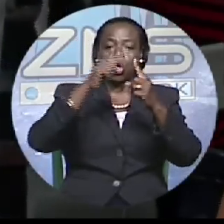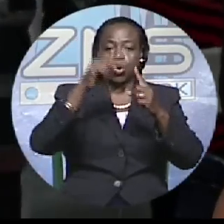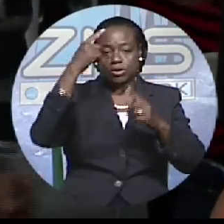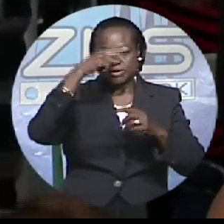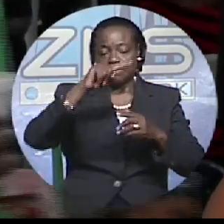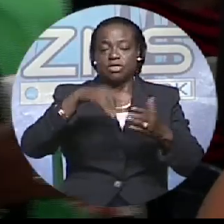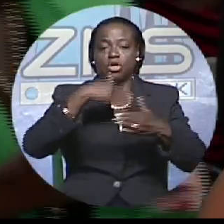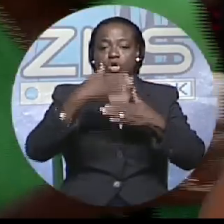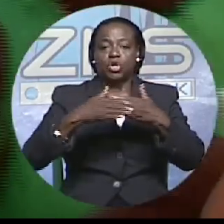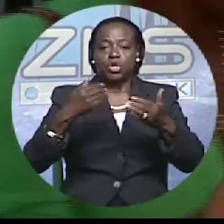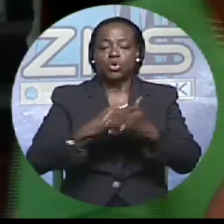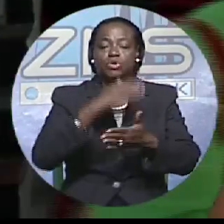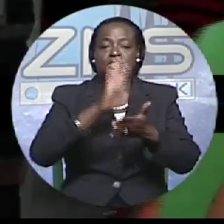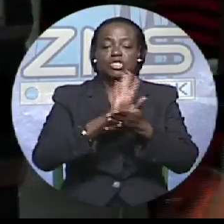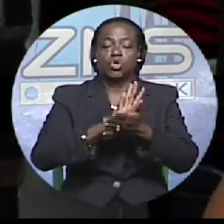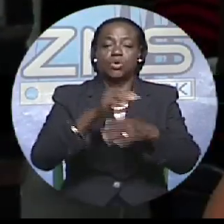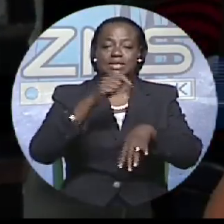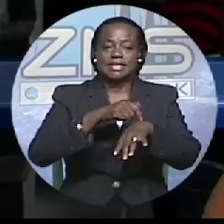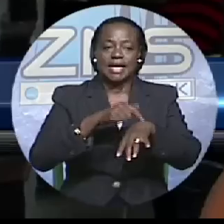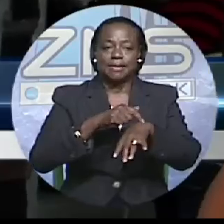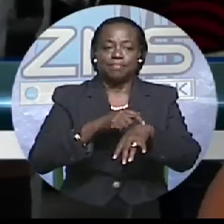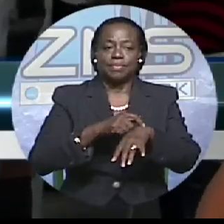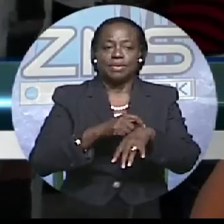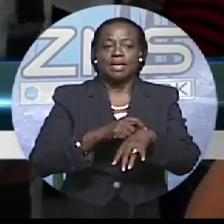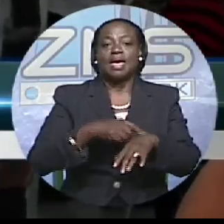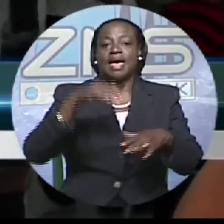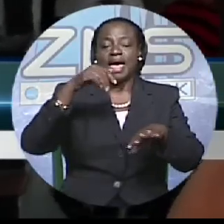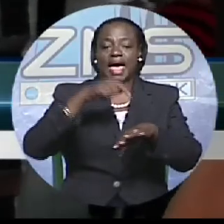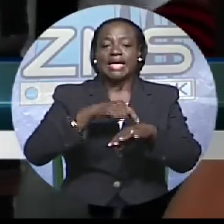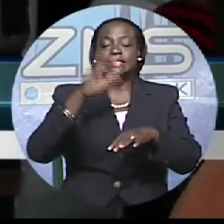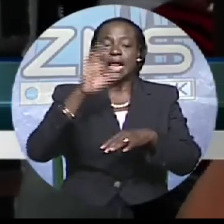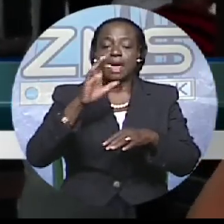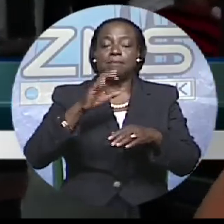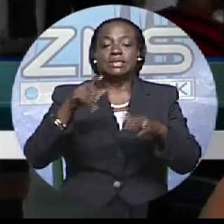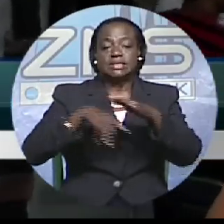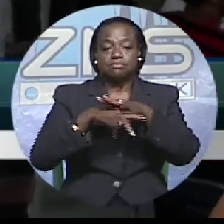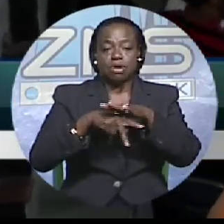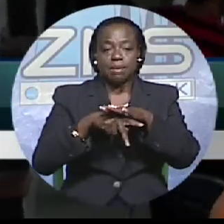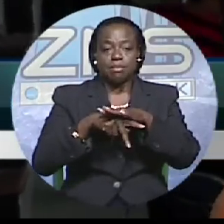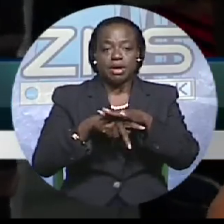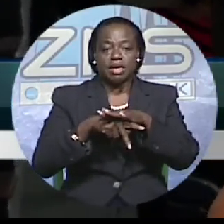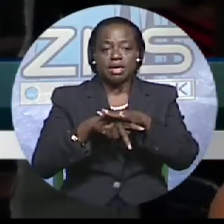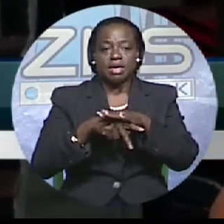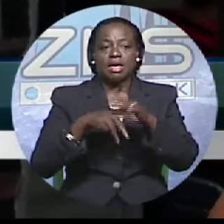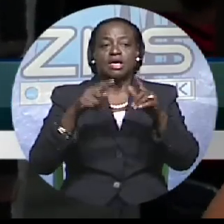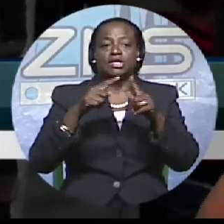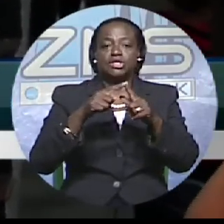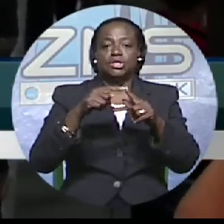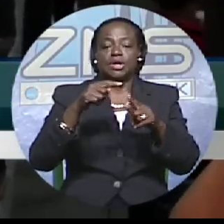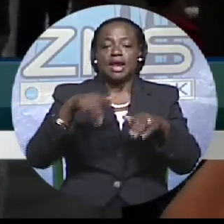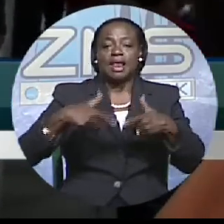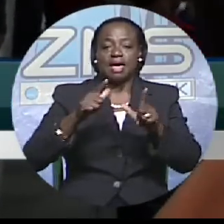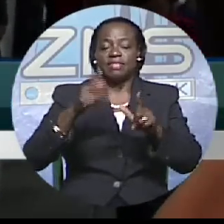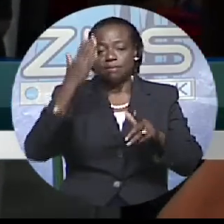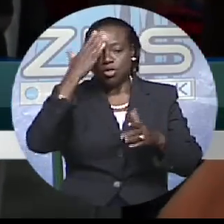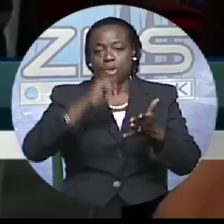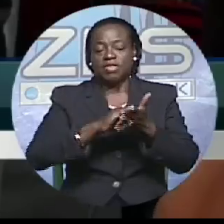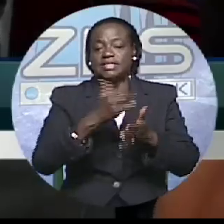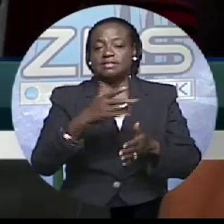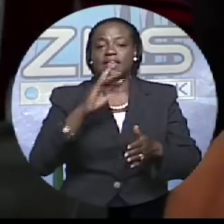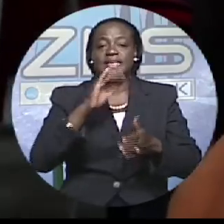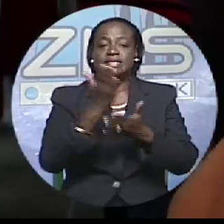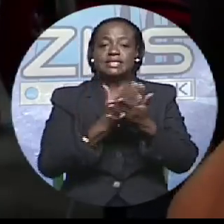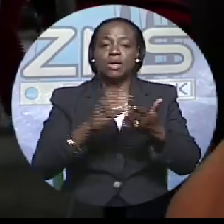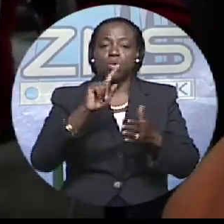establish a lot of rapports with the students at Columbus Primary, and just hope to let them know that there is somebody here for them and letting